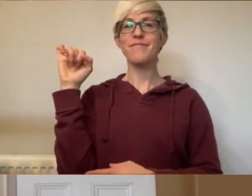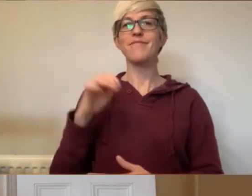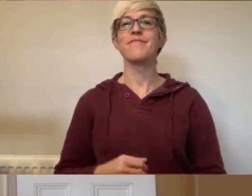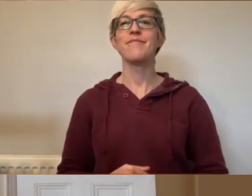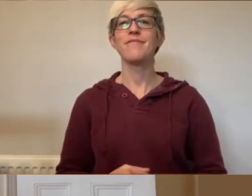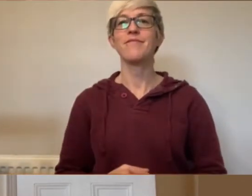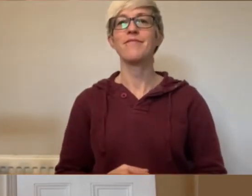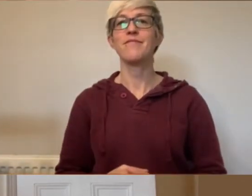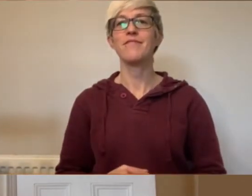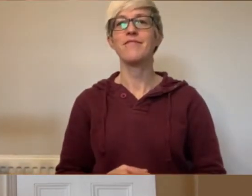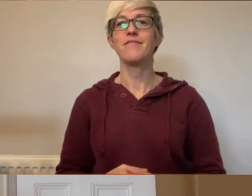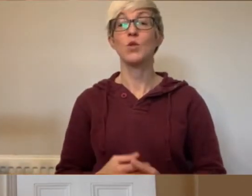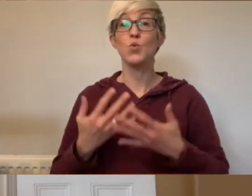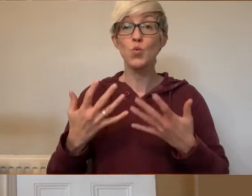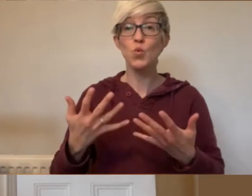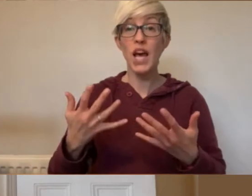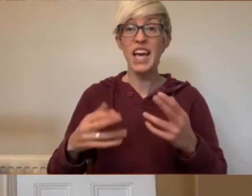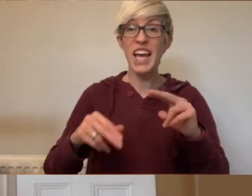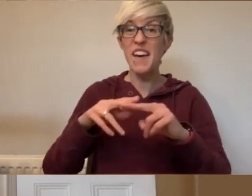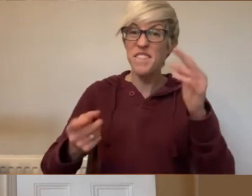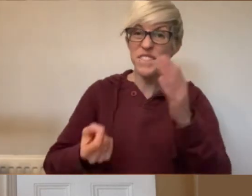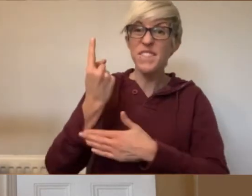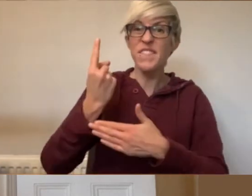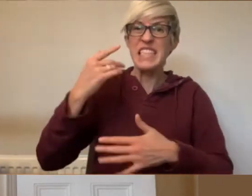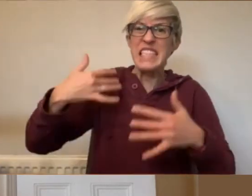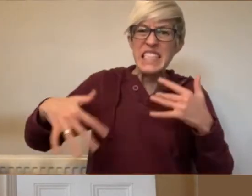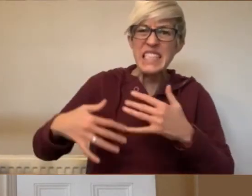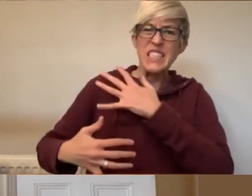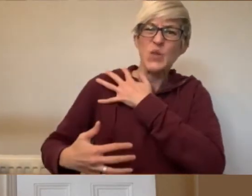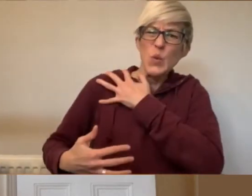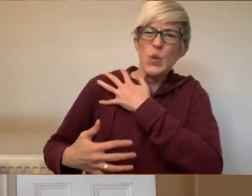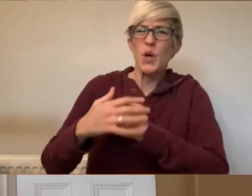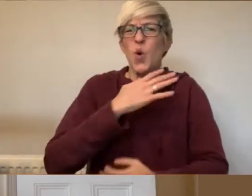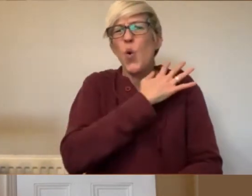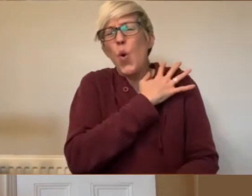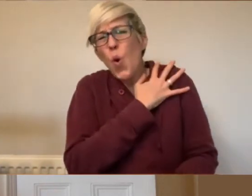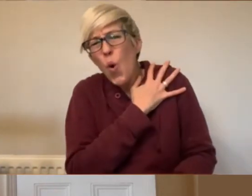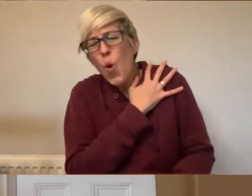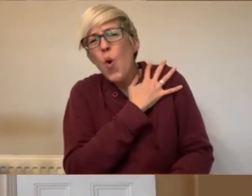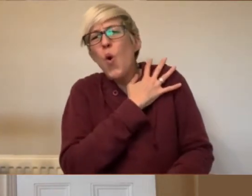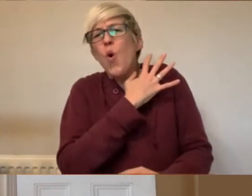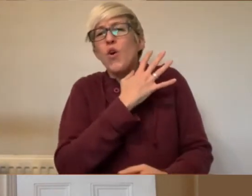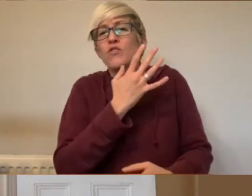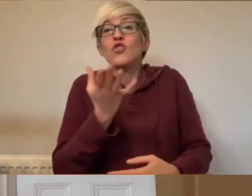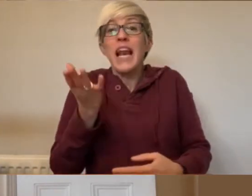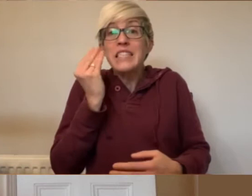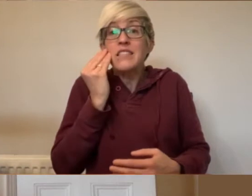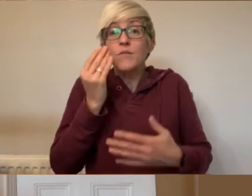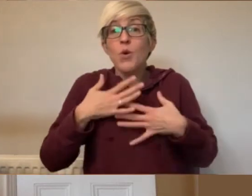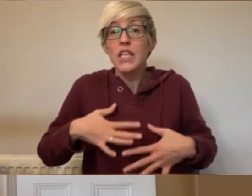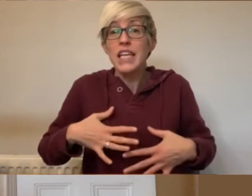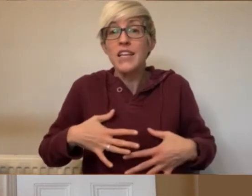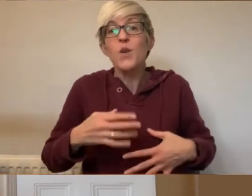our class today, if something doesn't feel okay for your body, make sure that you kind of just